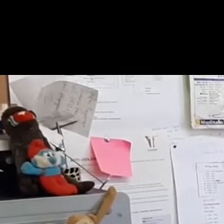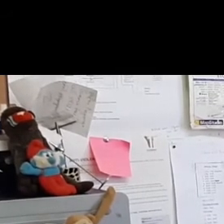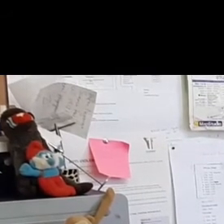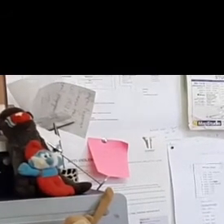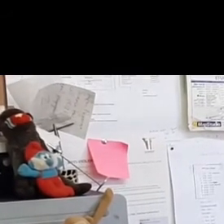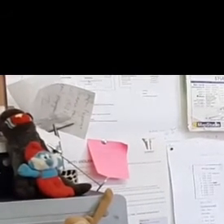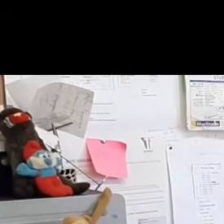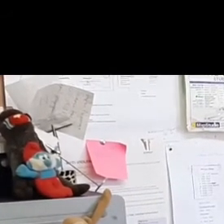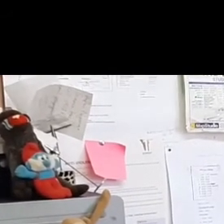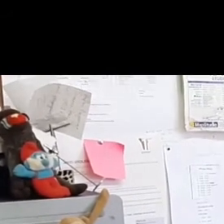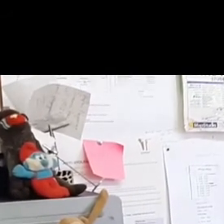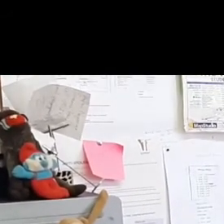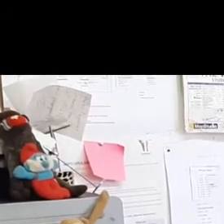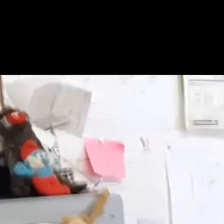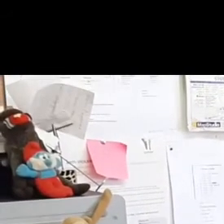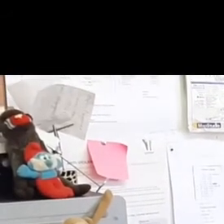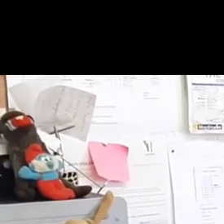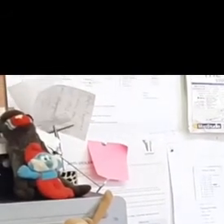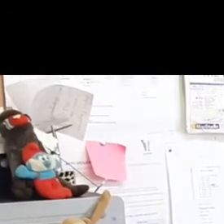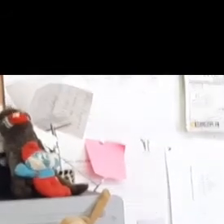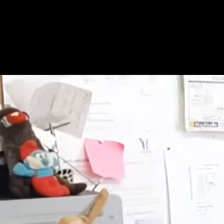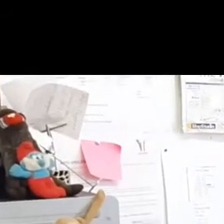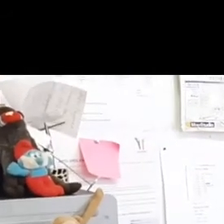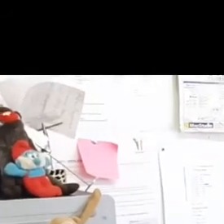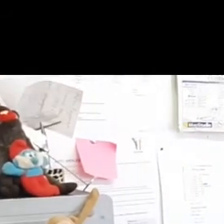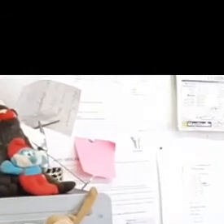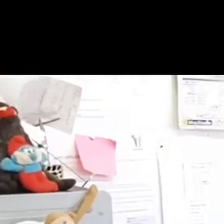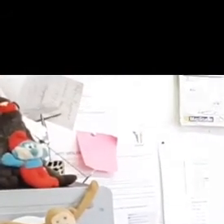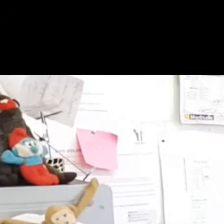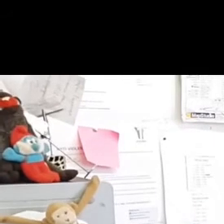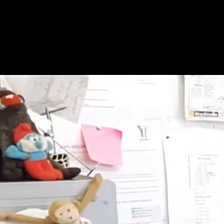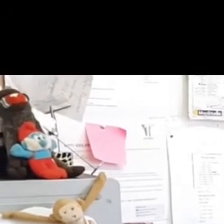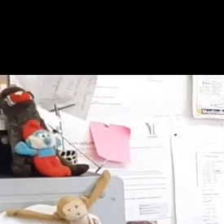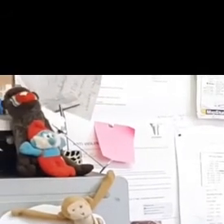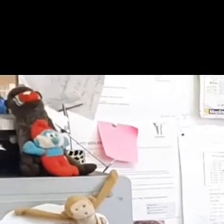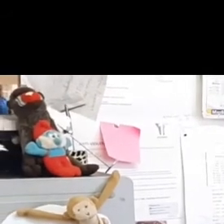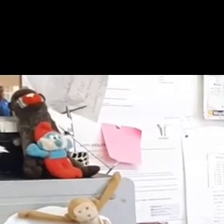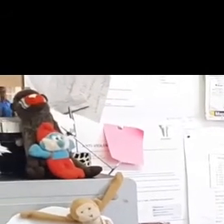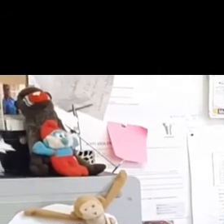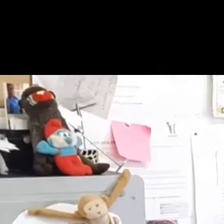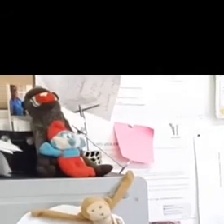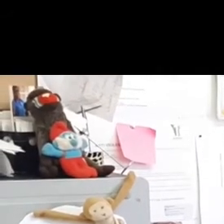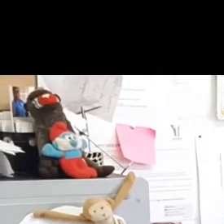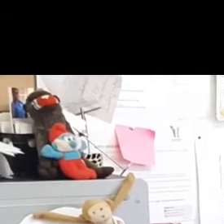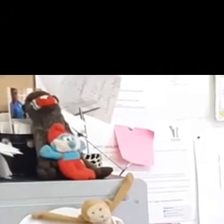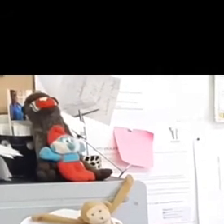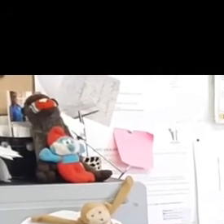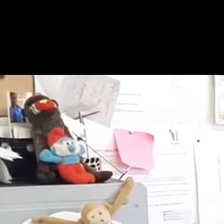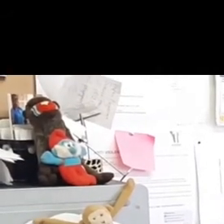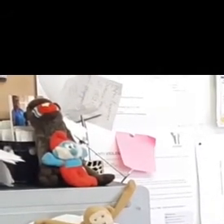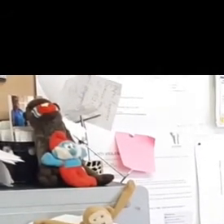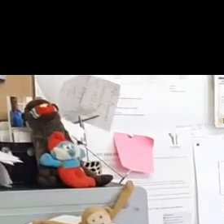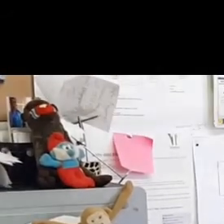but it also helped because some of our grade 1 learners didn't attend preschool, and this was